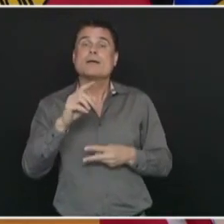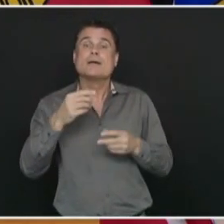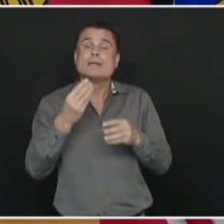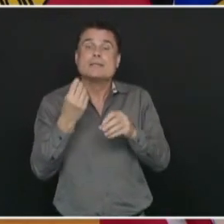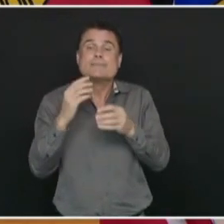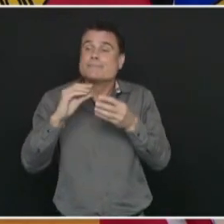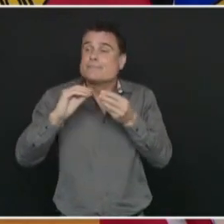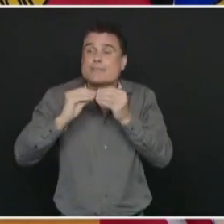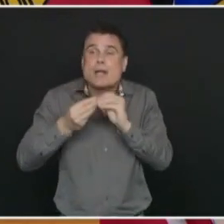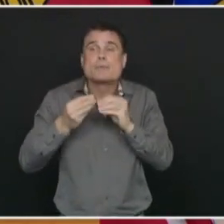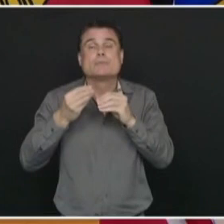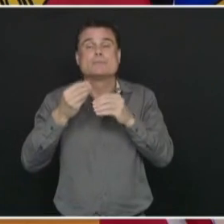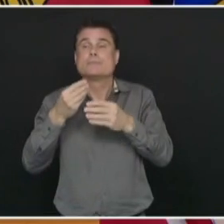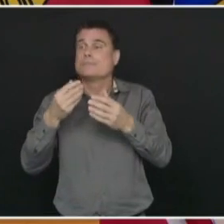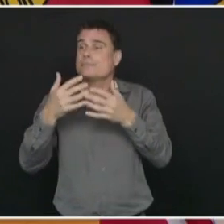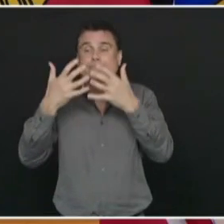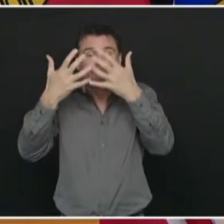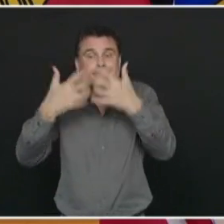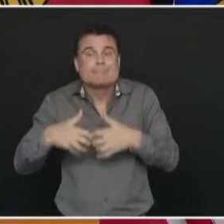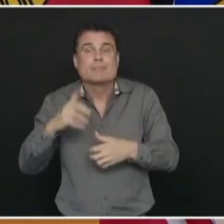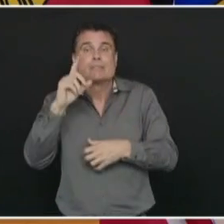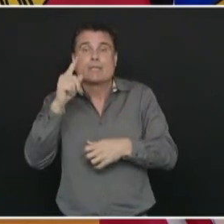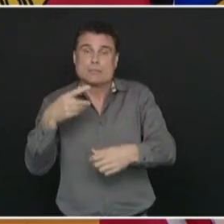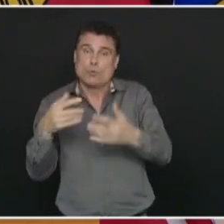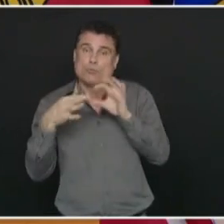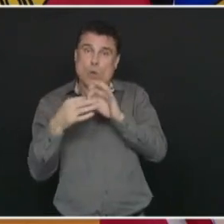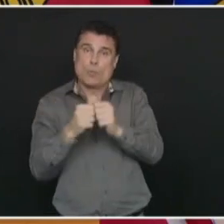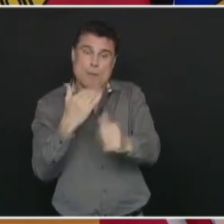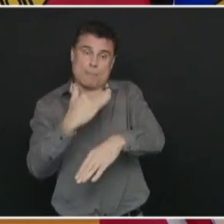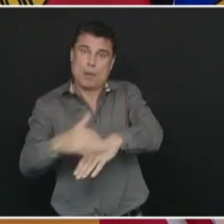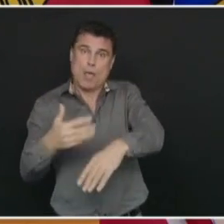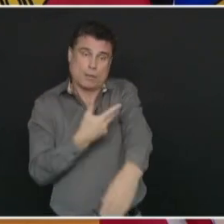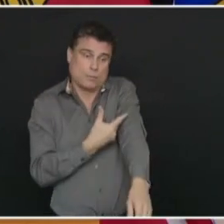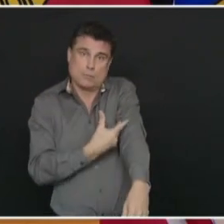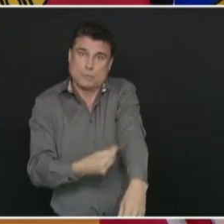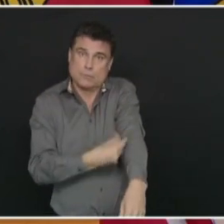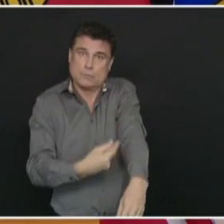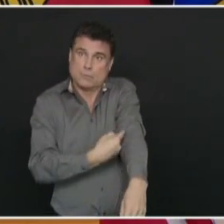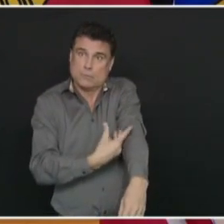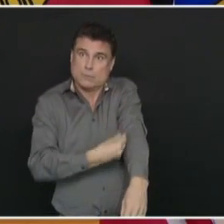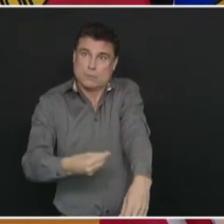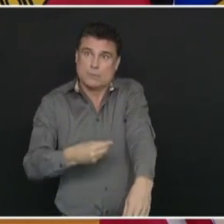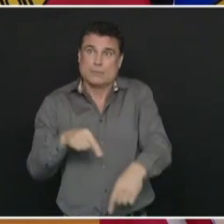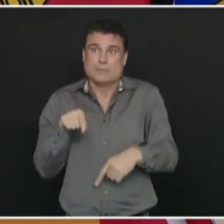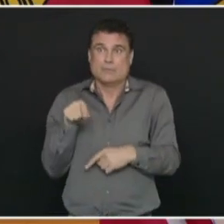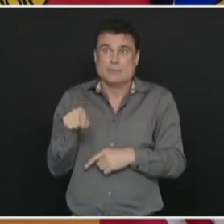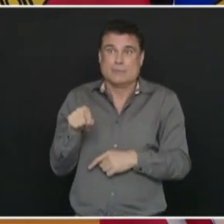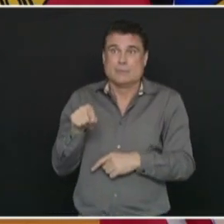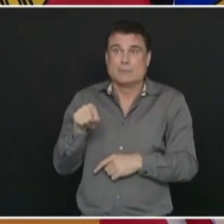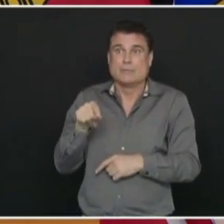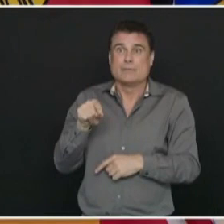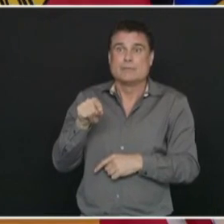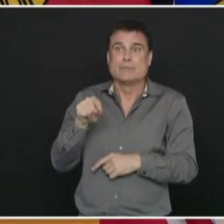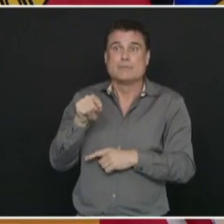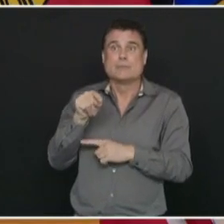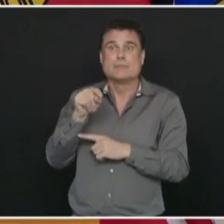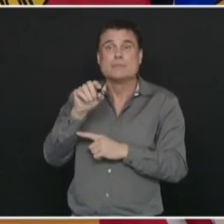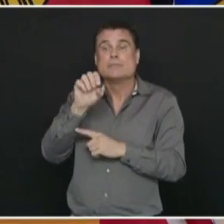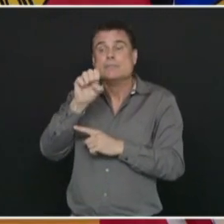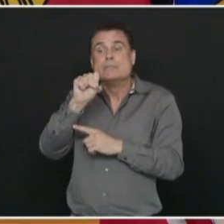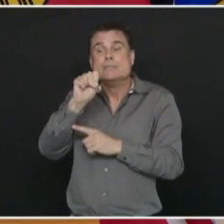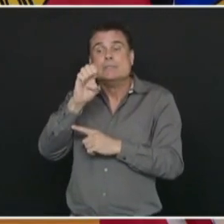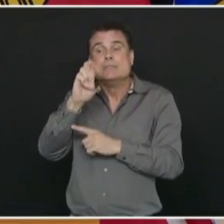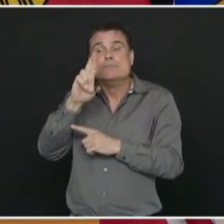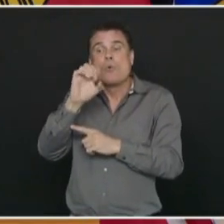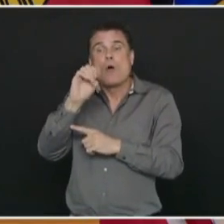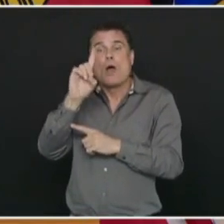be falsely positive or falsely negative, or it may be picking up just more shedding of a virus that's no longer live. So